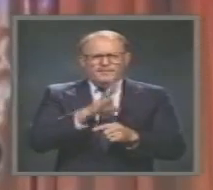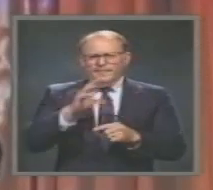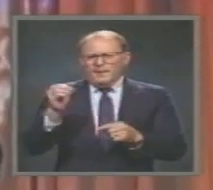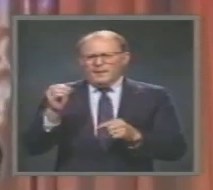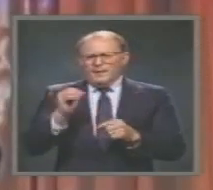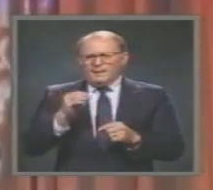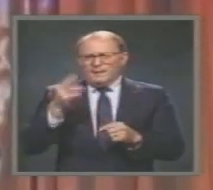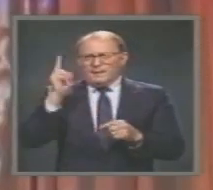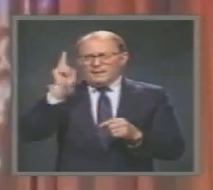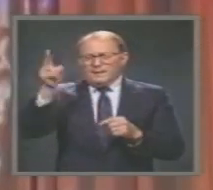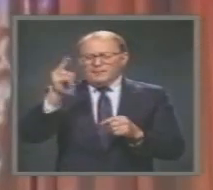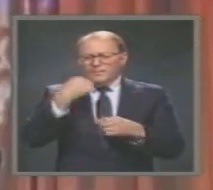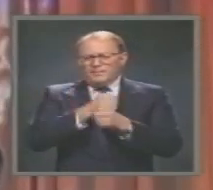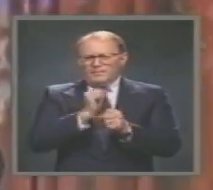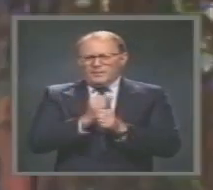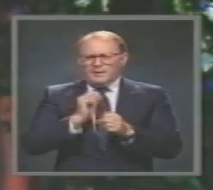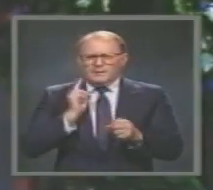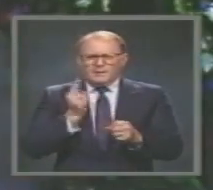holds us accountable.